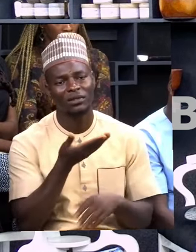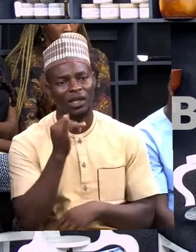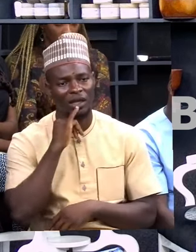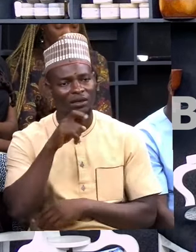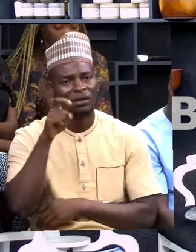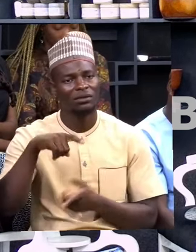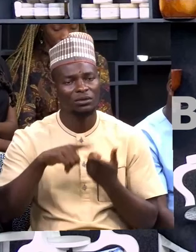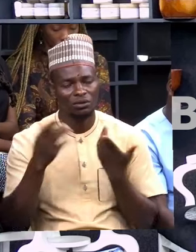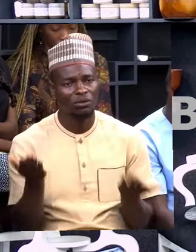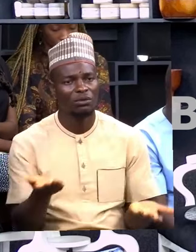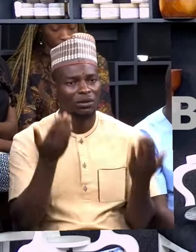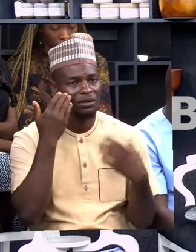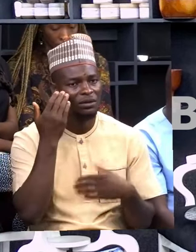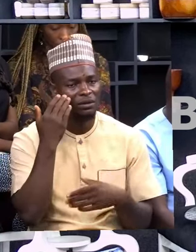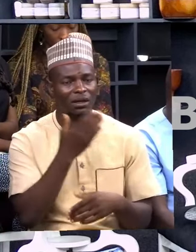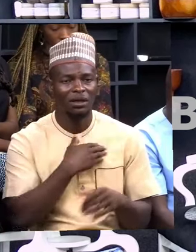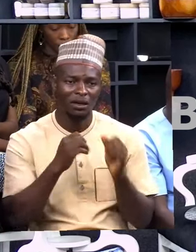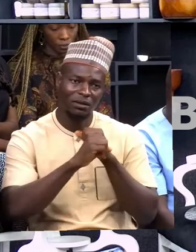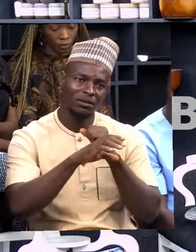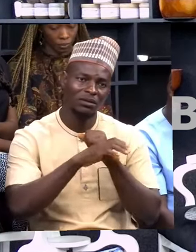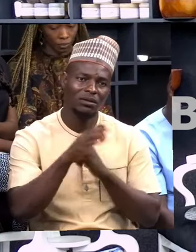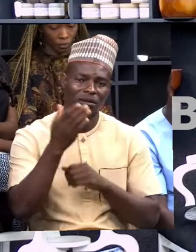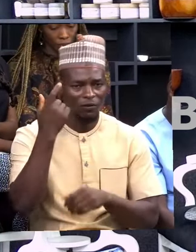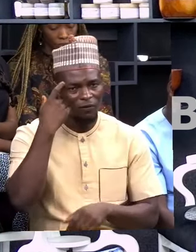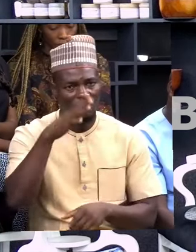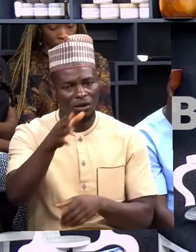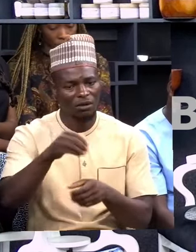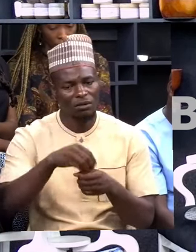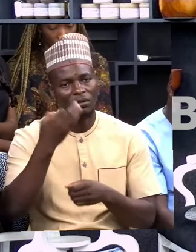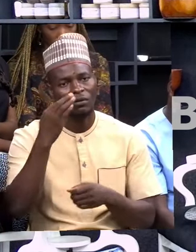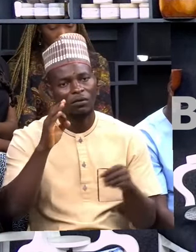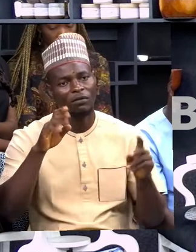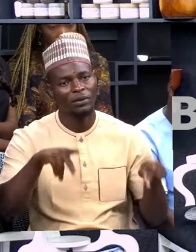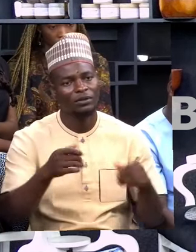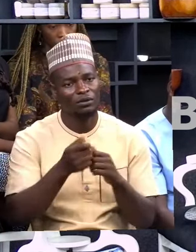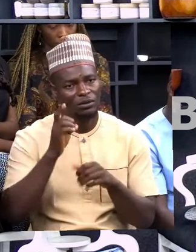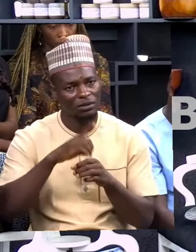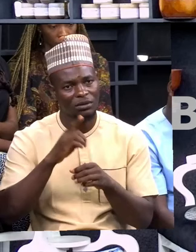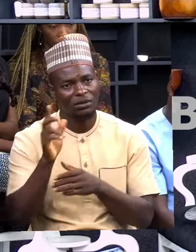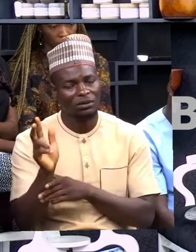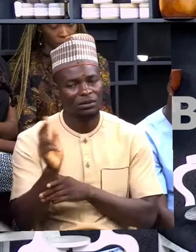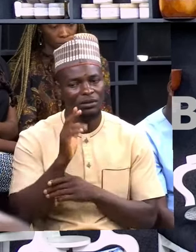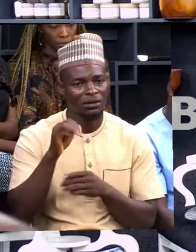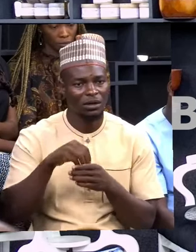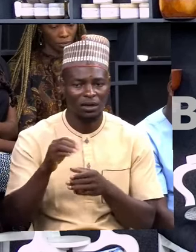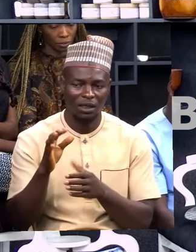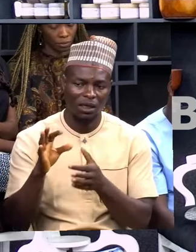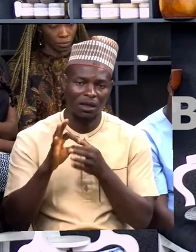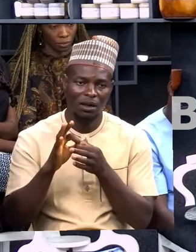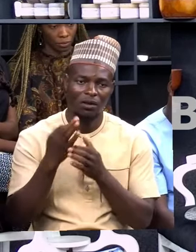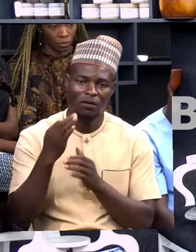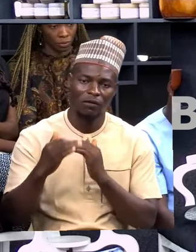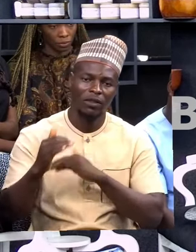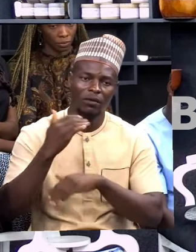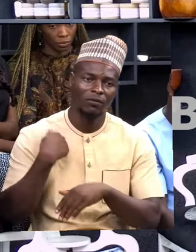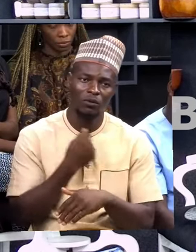advocate for the inclusivity of persons with disabilities. 3, in light of the above, we extend